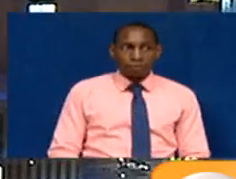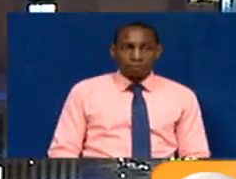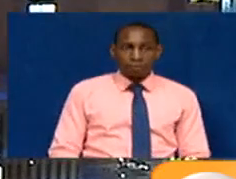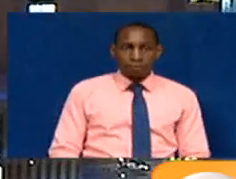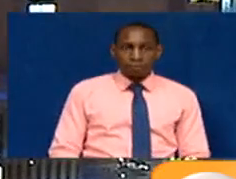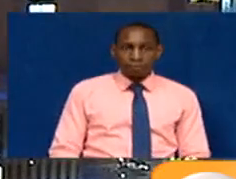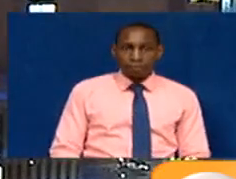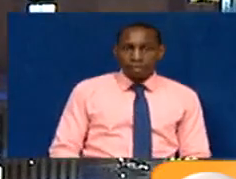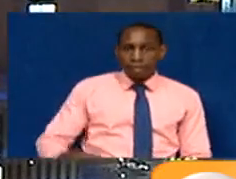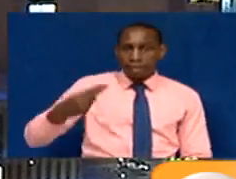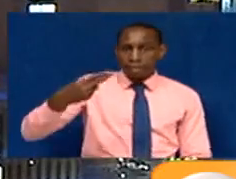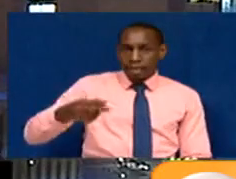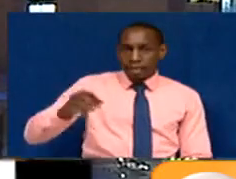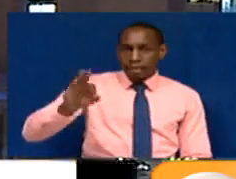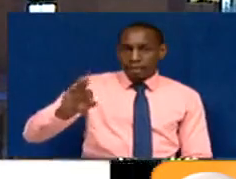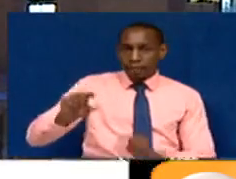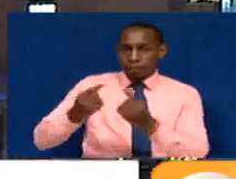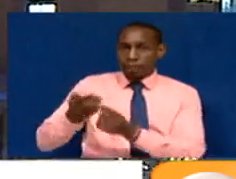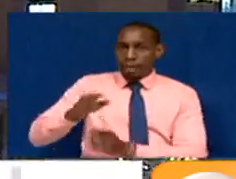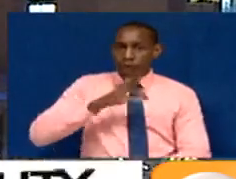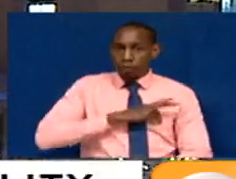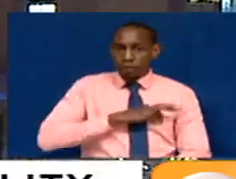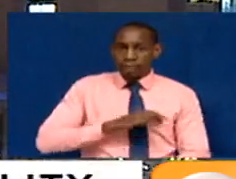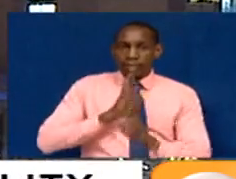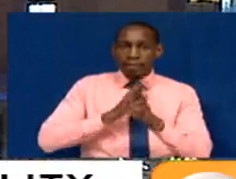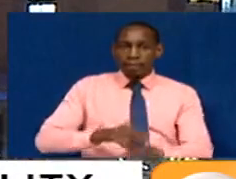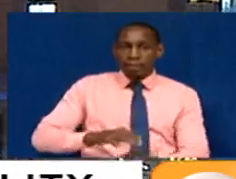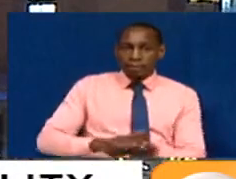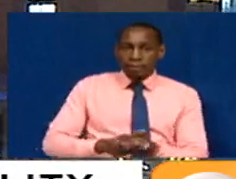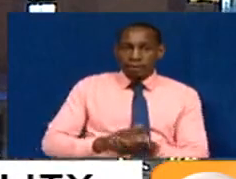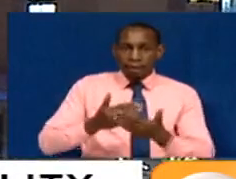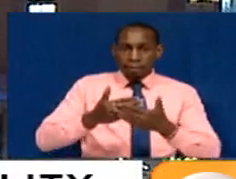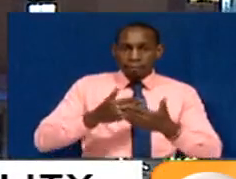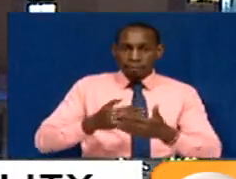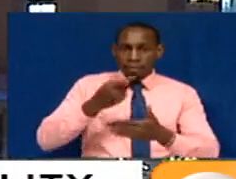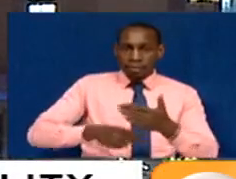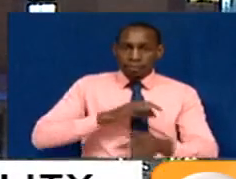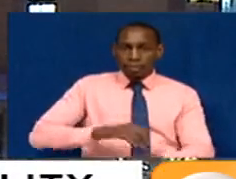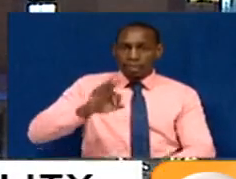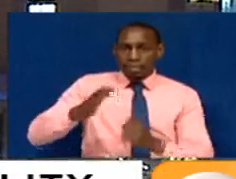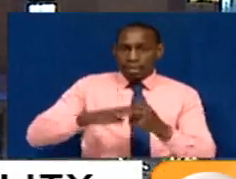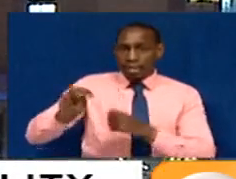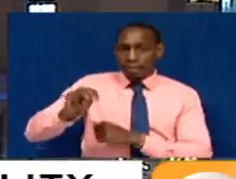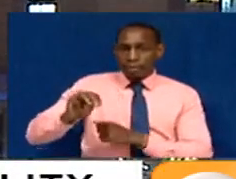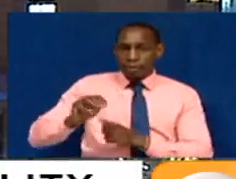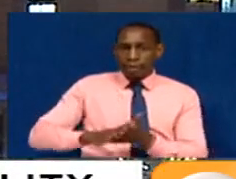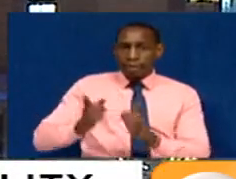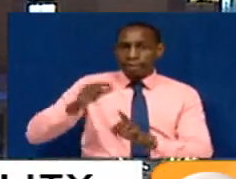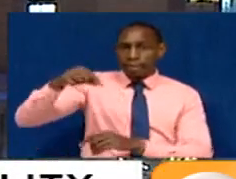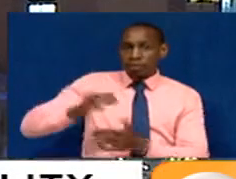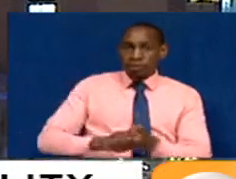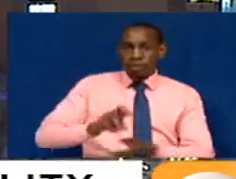The HF Group has swung back to profitability, posting a pre-tax profit of 39 million Kenya shillings in quarter